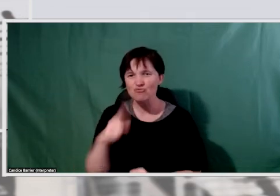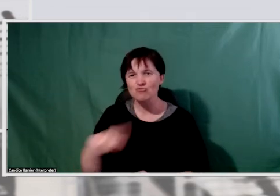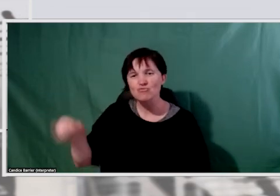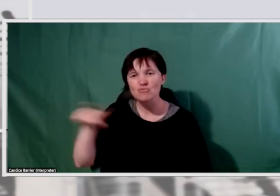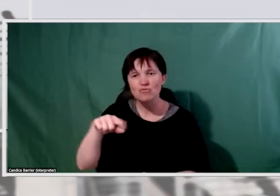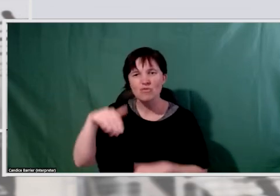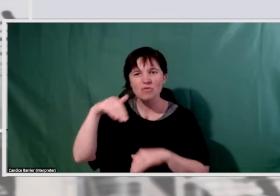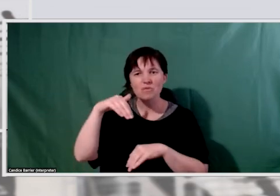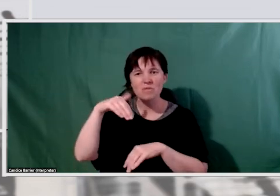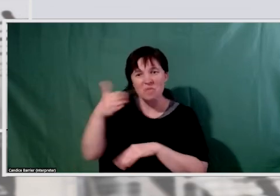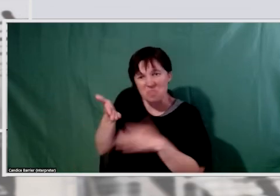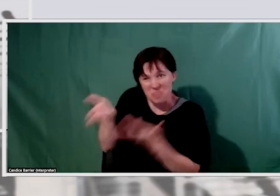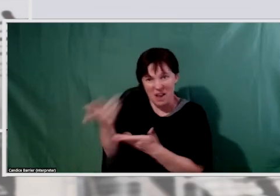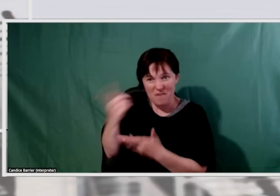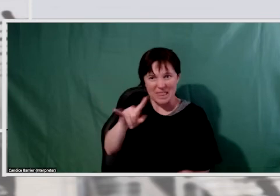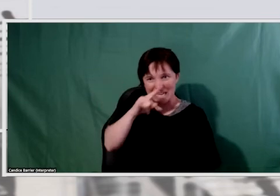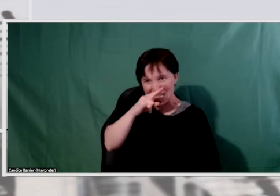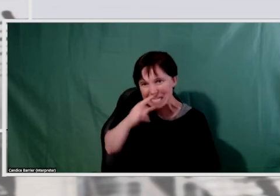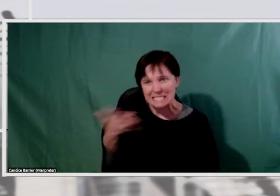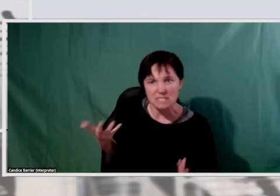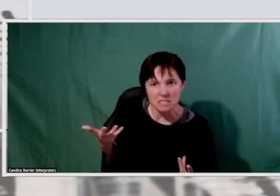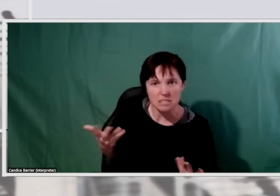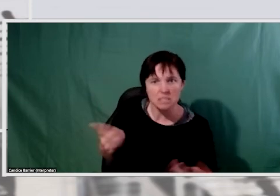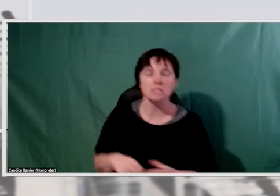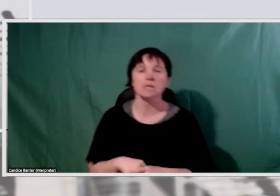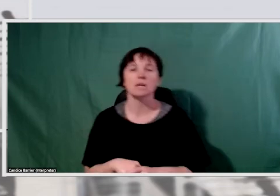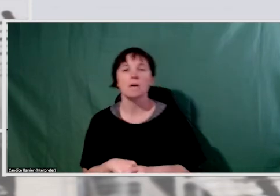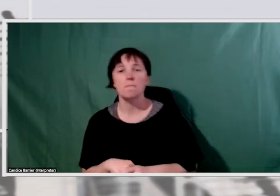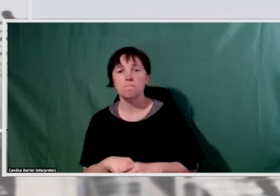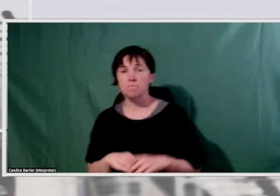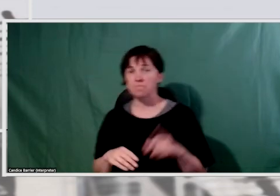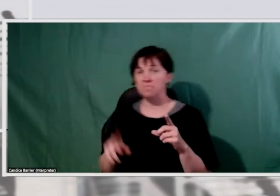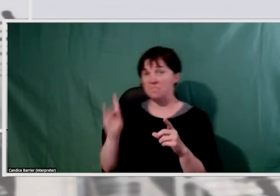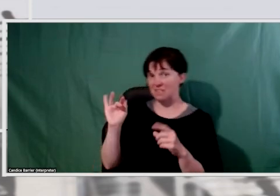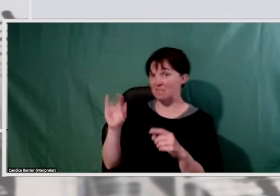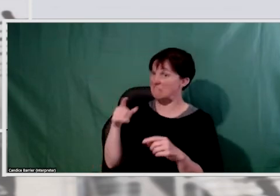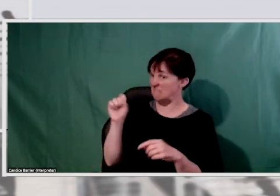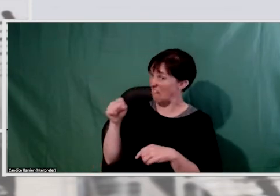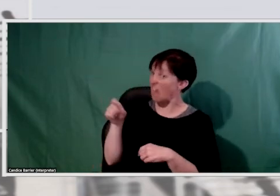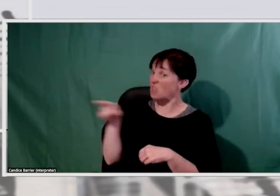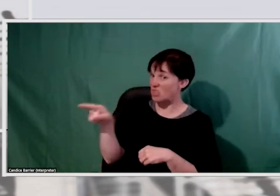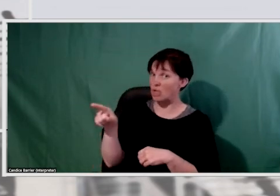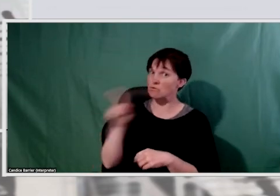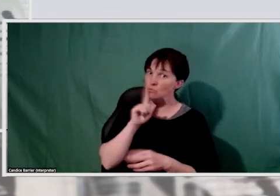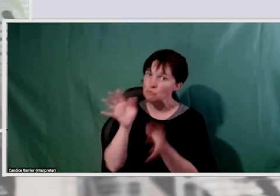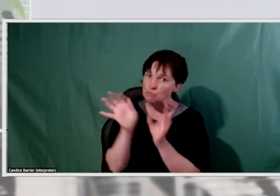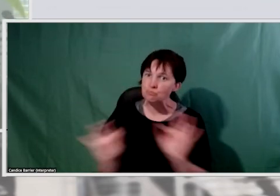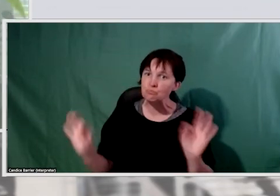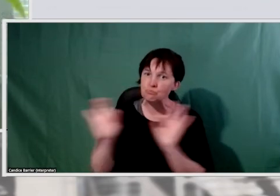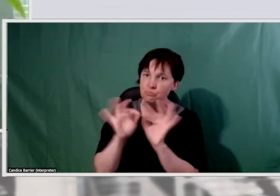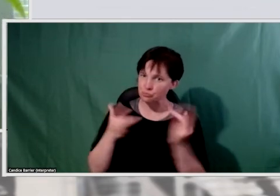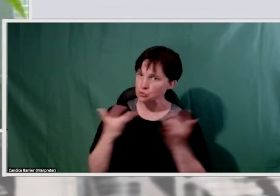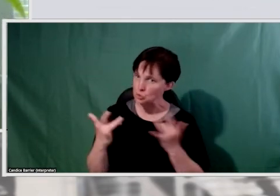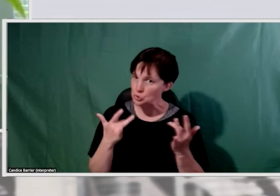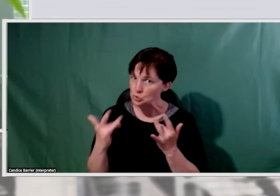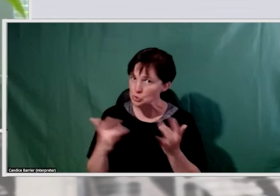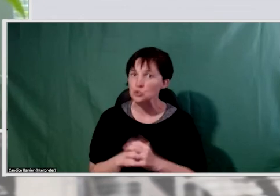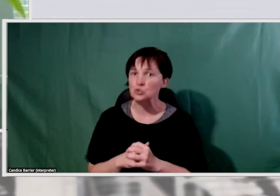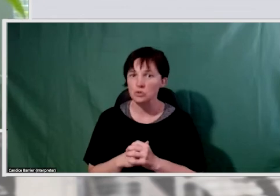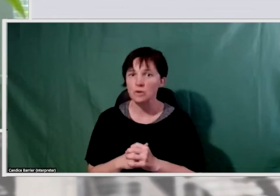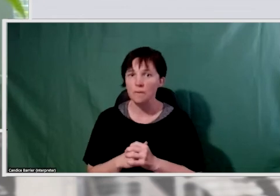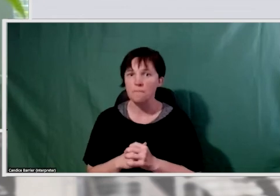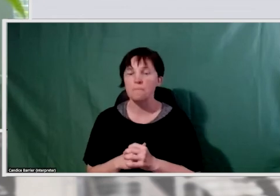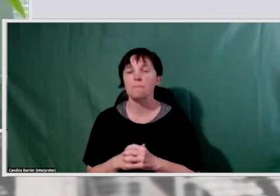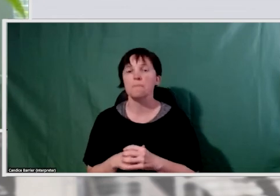for the kids? Yeah, those are critical concerns. So you brought up a lot of detail